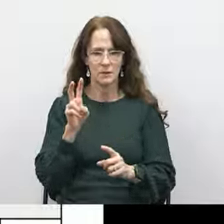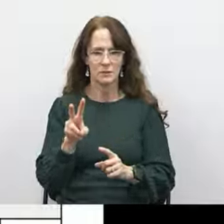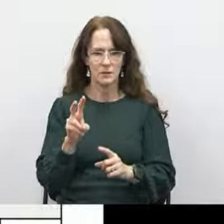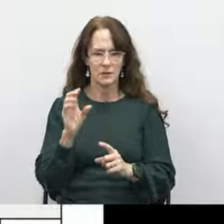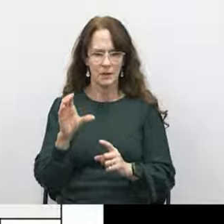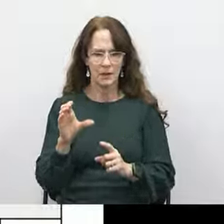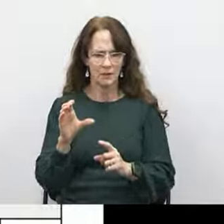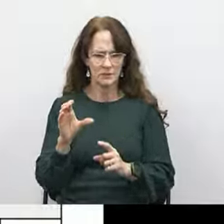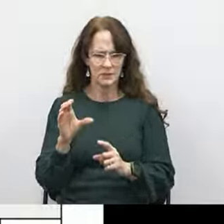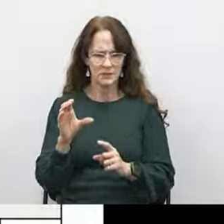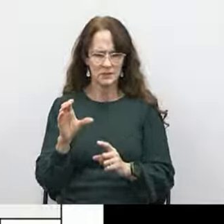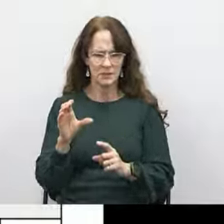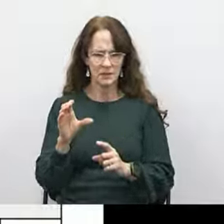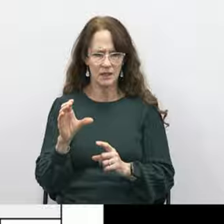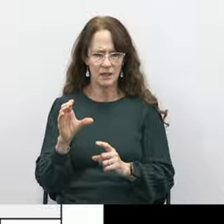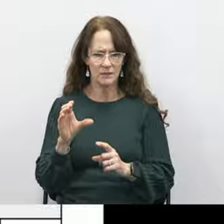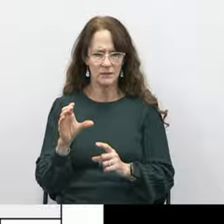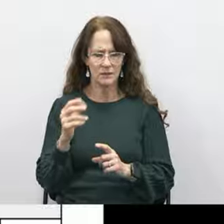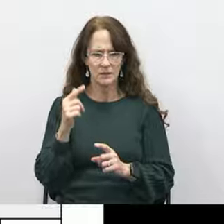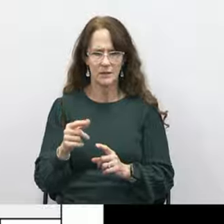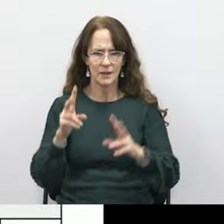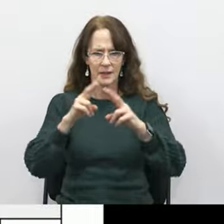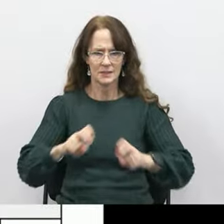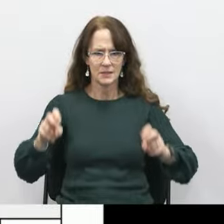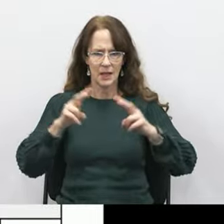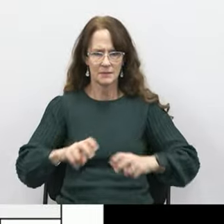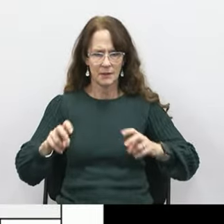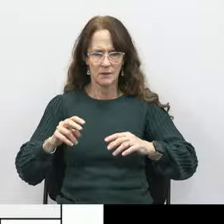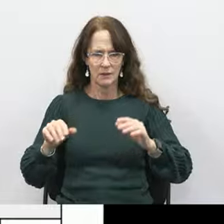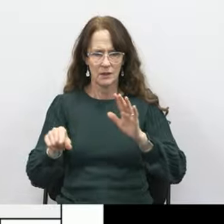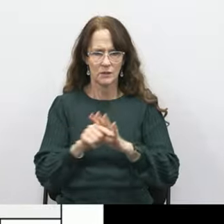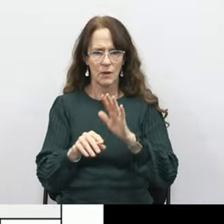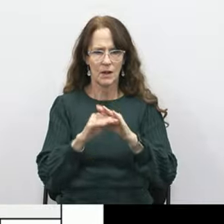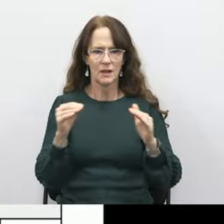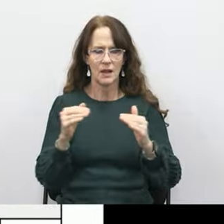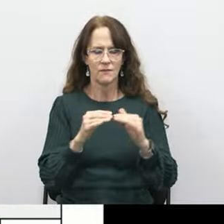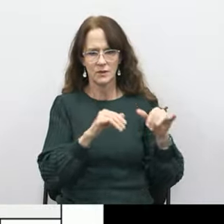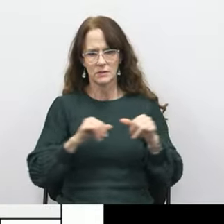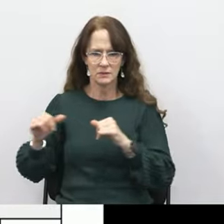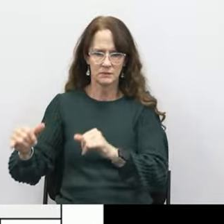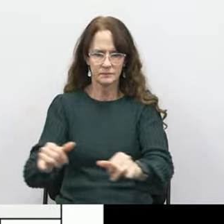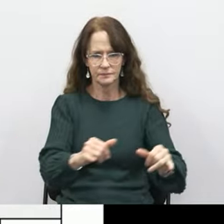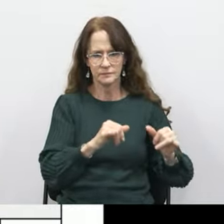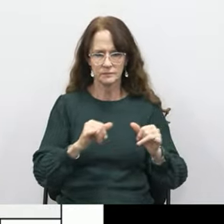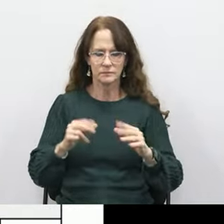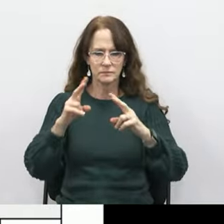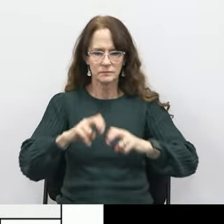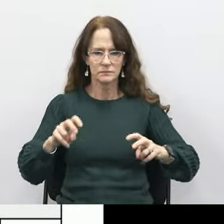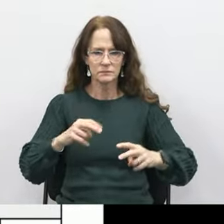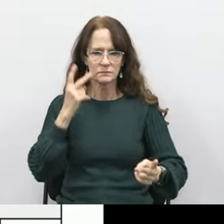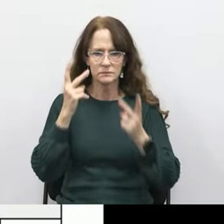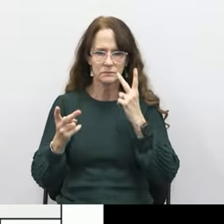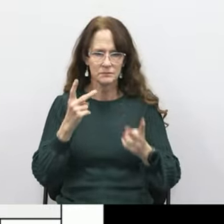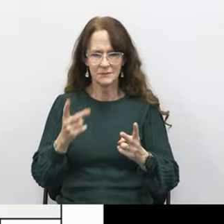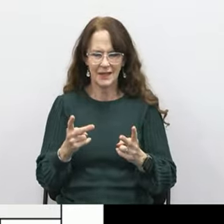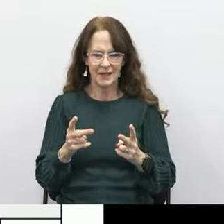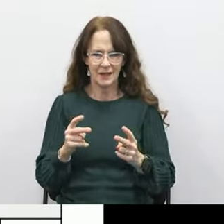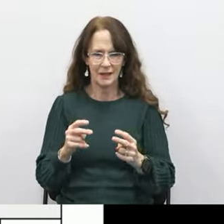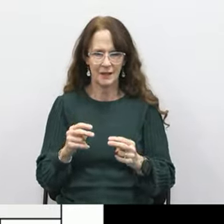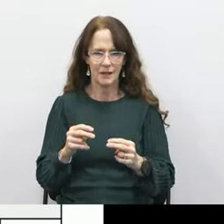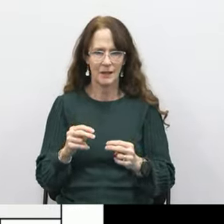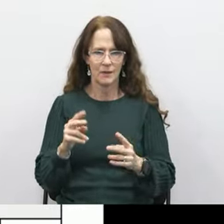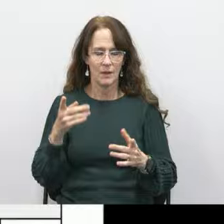is specific to the assessment of grade level standards on the district ELA common assessment. You'll see, the public can